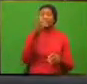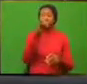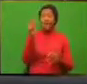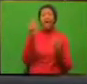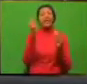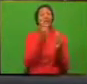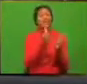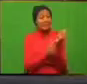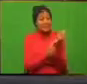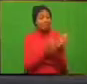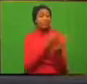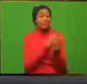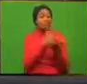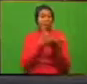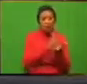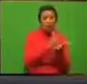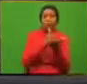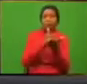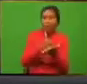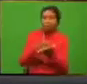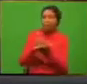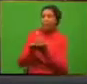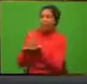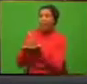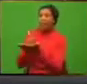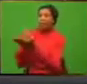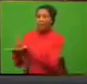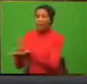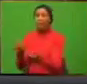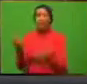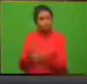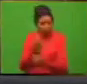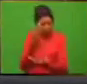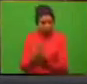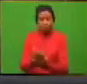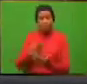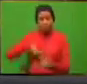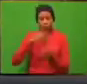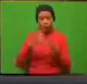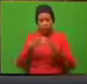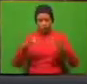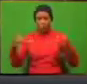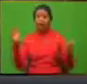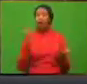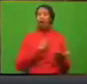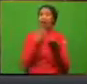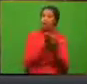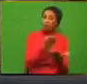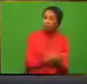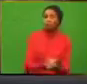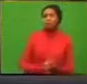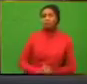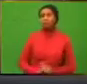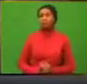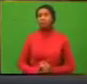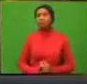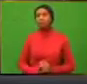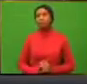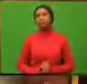ministers are also helping to weave the reforms that we need to grow our economy.